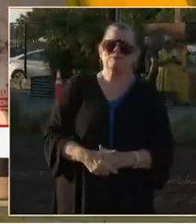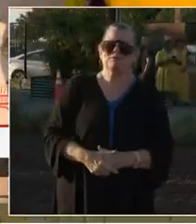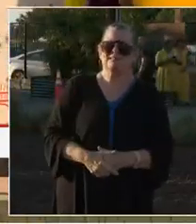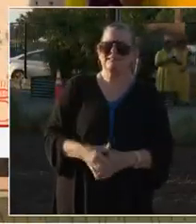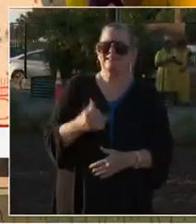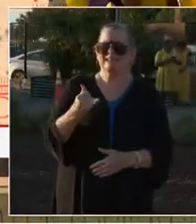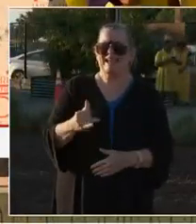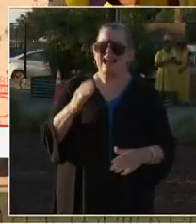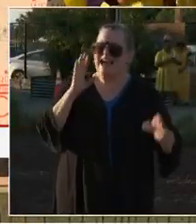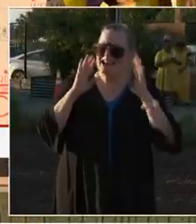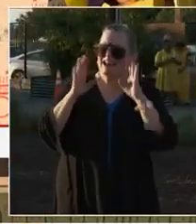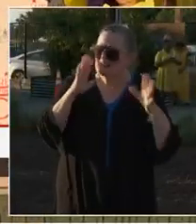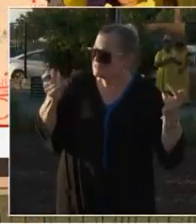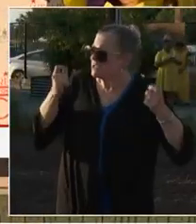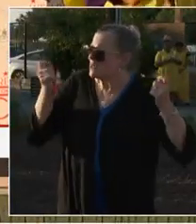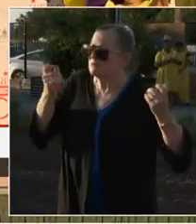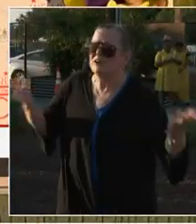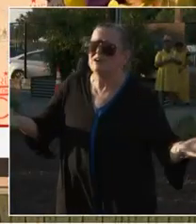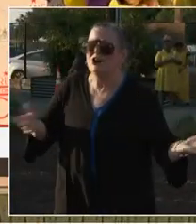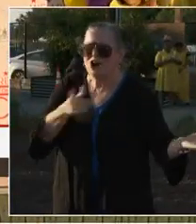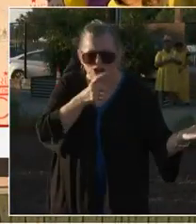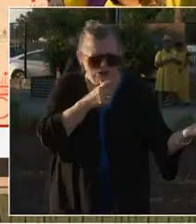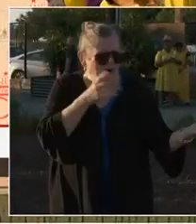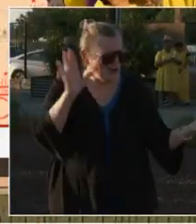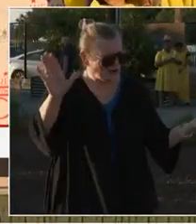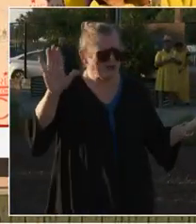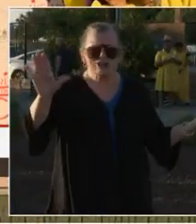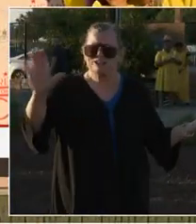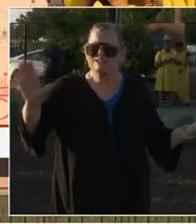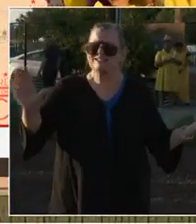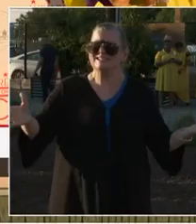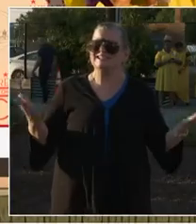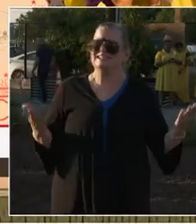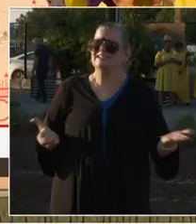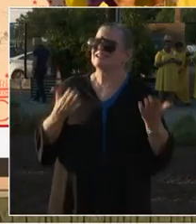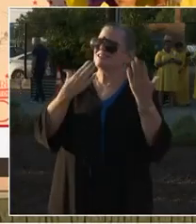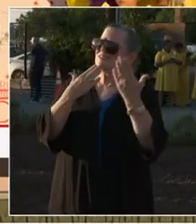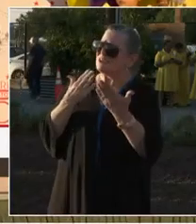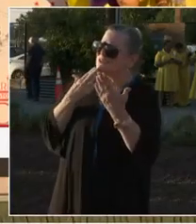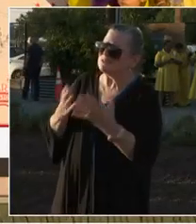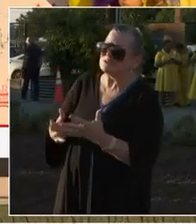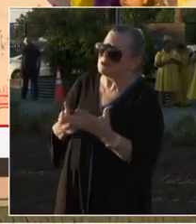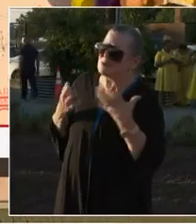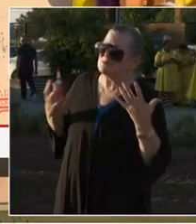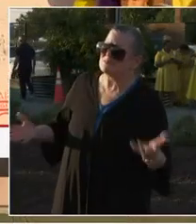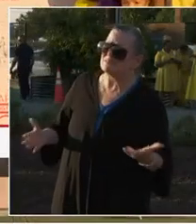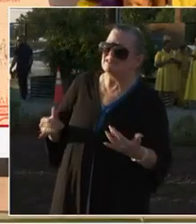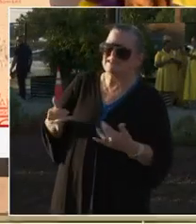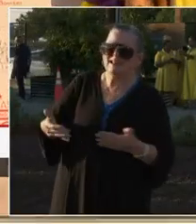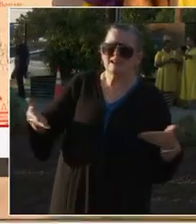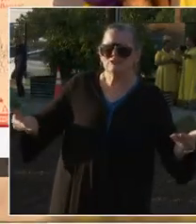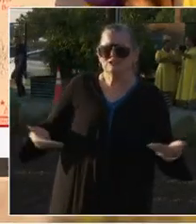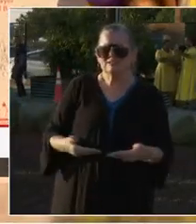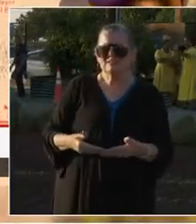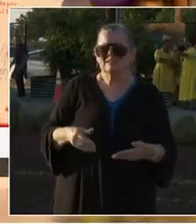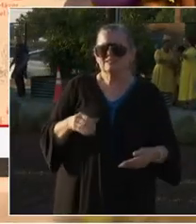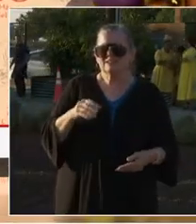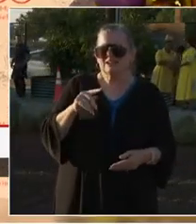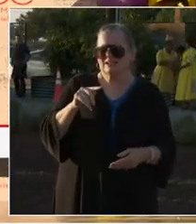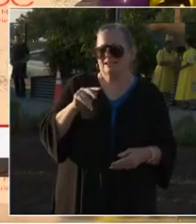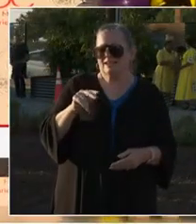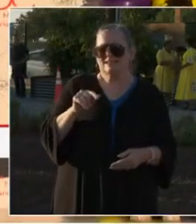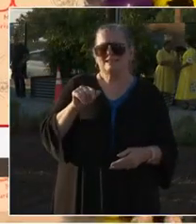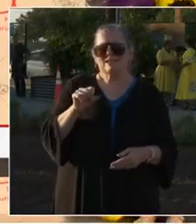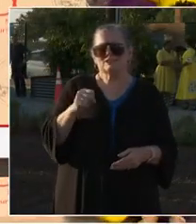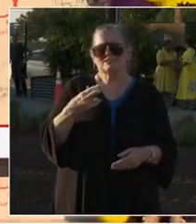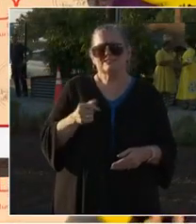we celebrate her. Thank you so much for that introduction, Natasha, and good evening, everybody, to